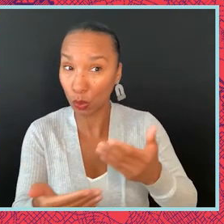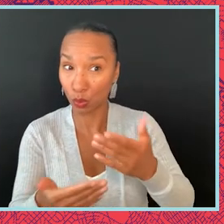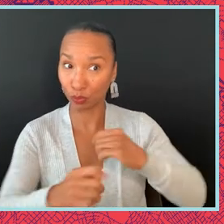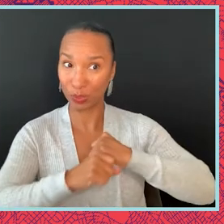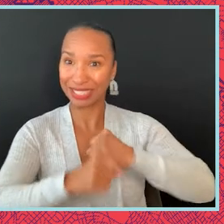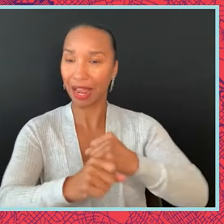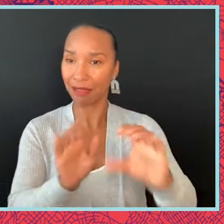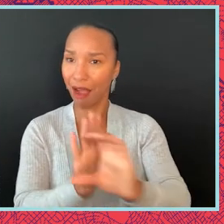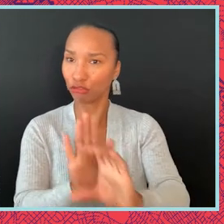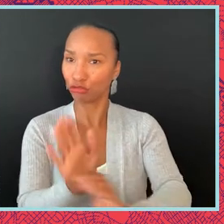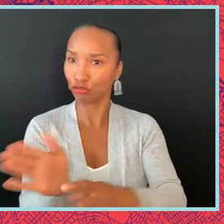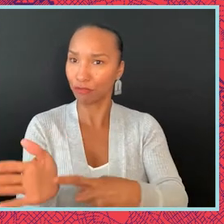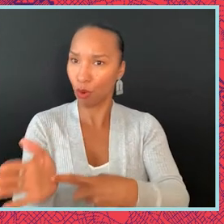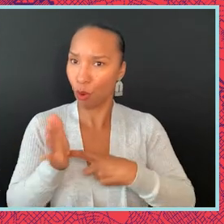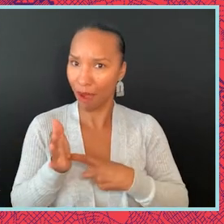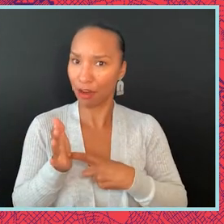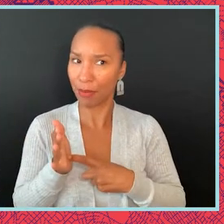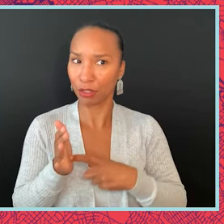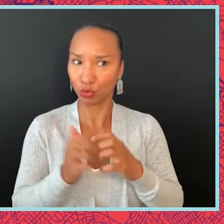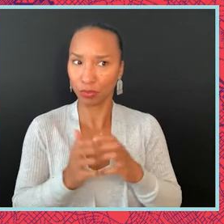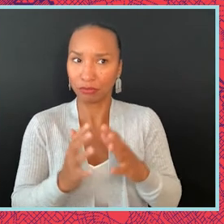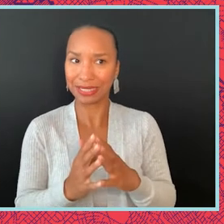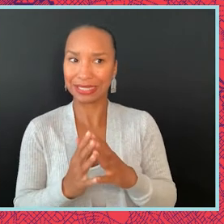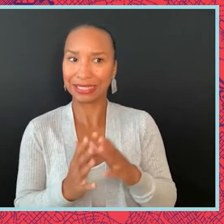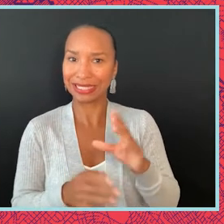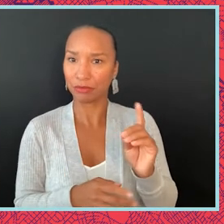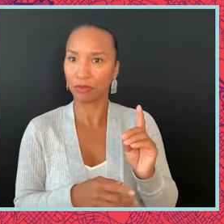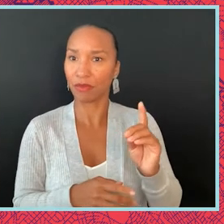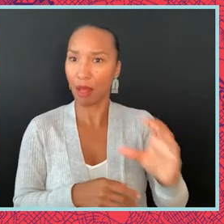protecting the constitutional requirement to have a District of Columbia.